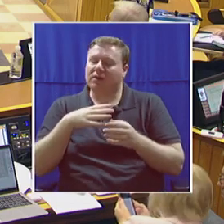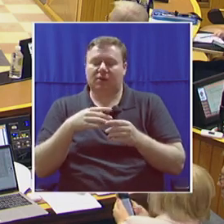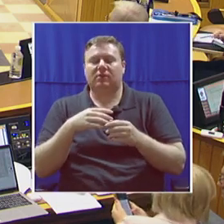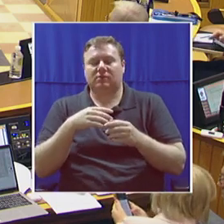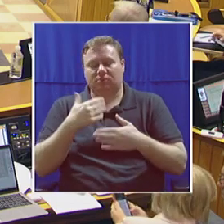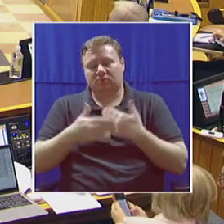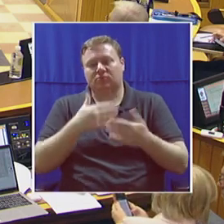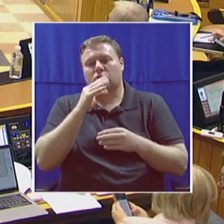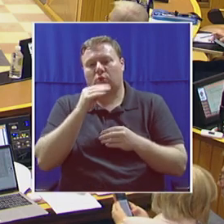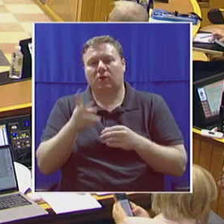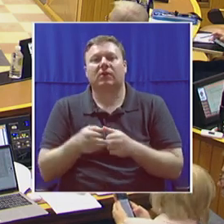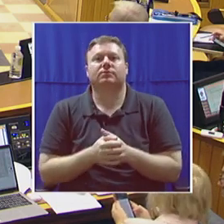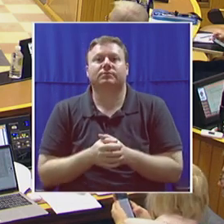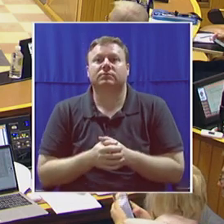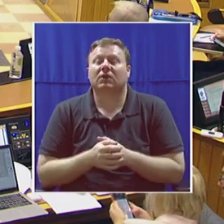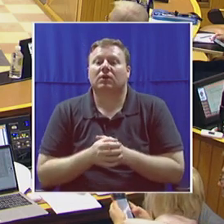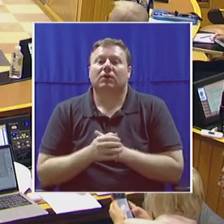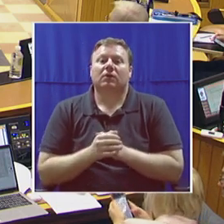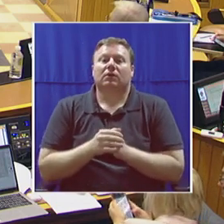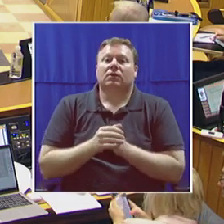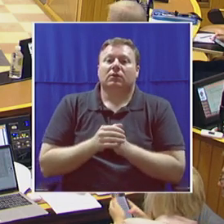follow-up question from The Honorable Kola